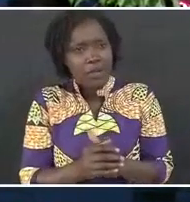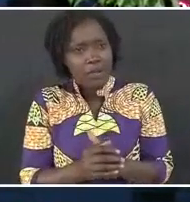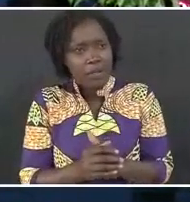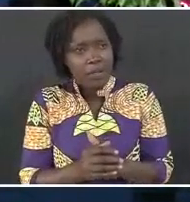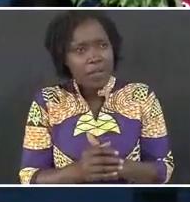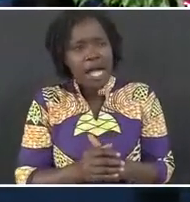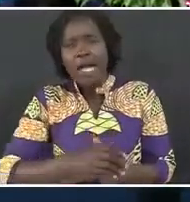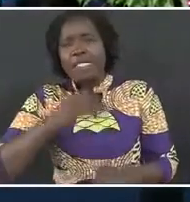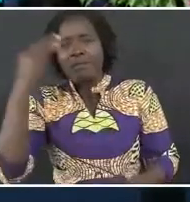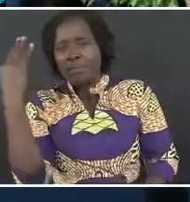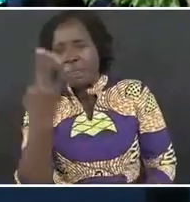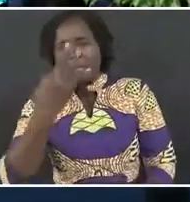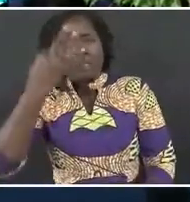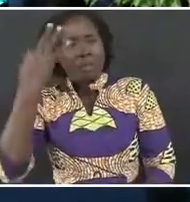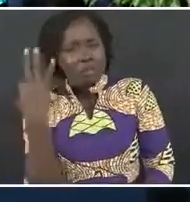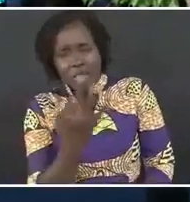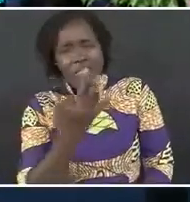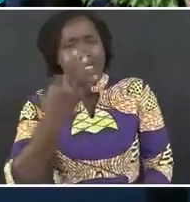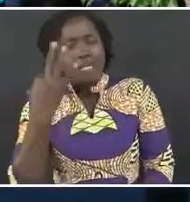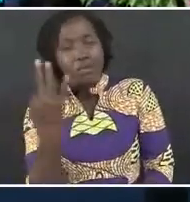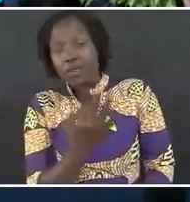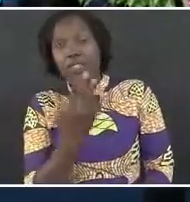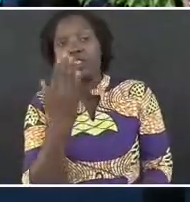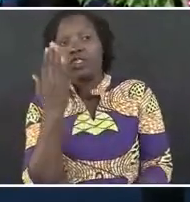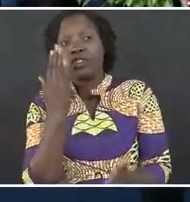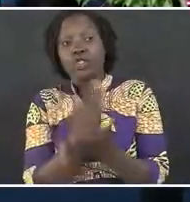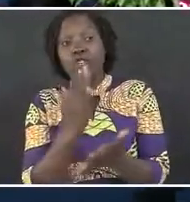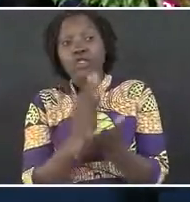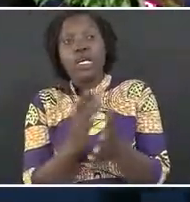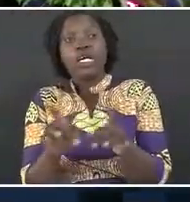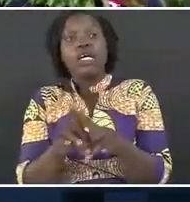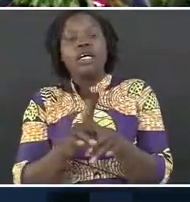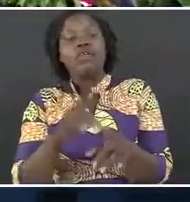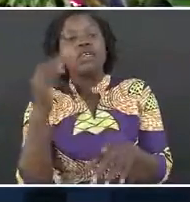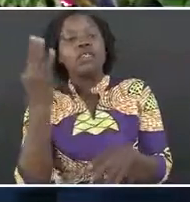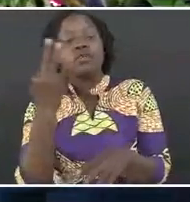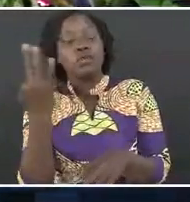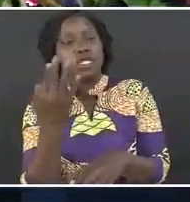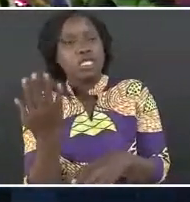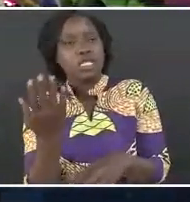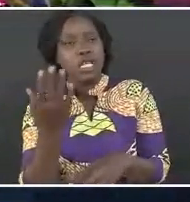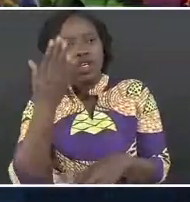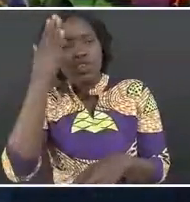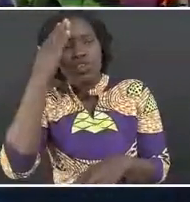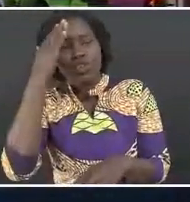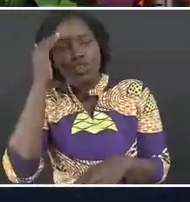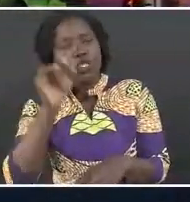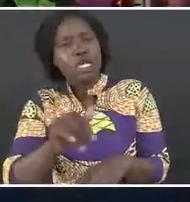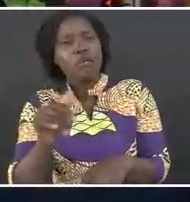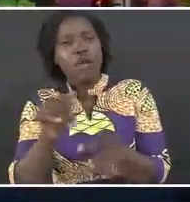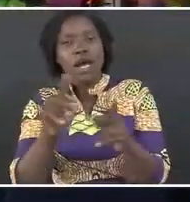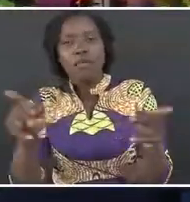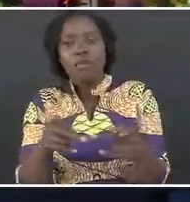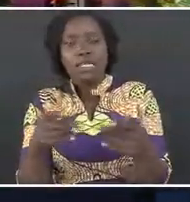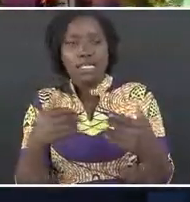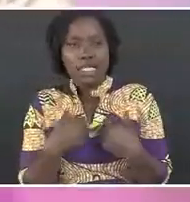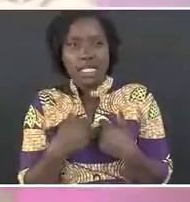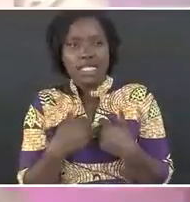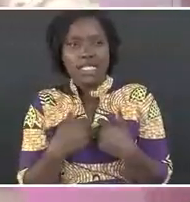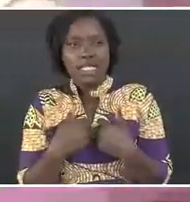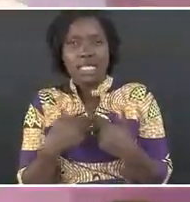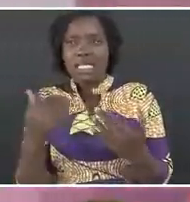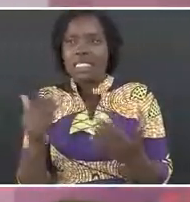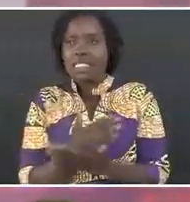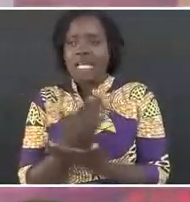And the preacher preached, and he really preached, and he even preached, you know, when you know that a place has a